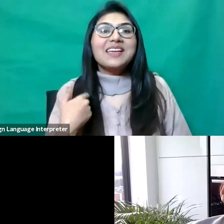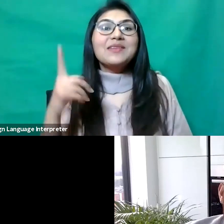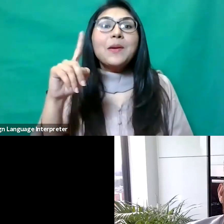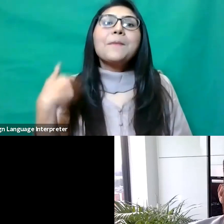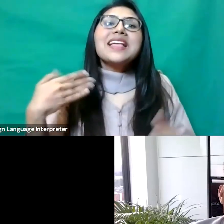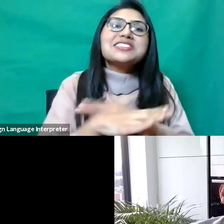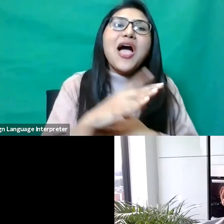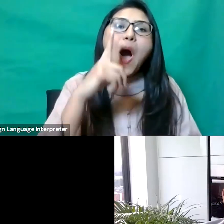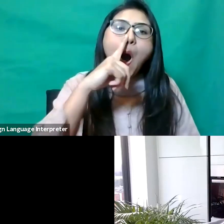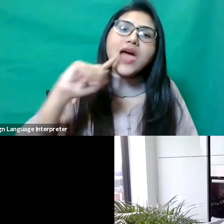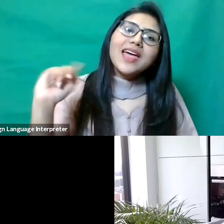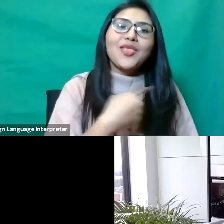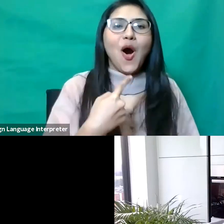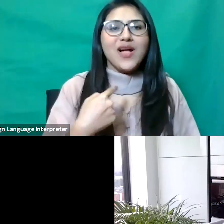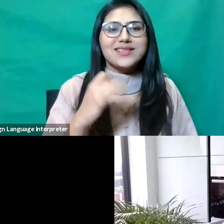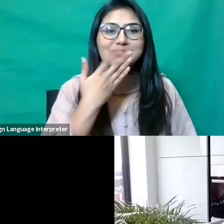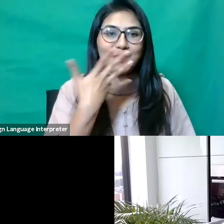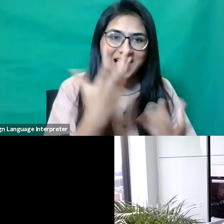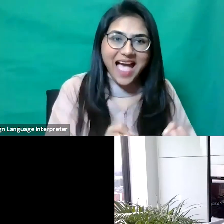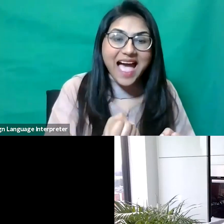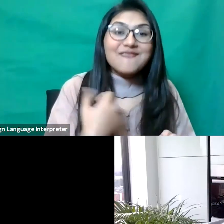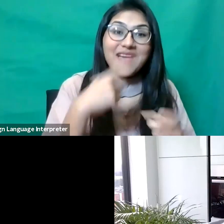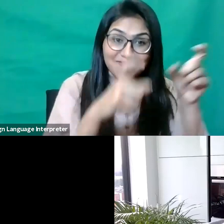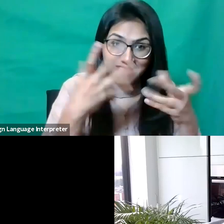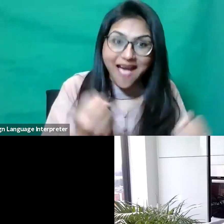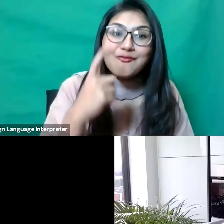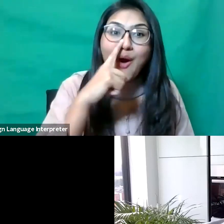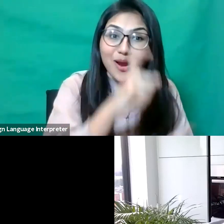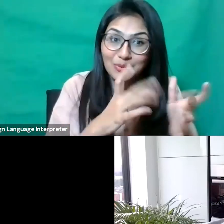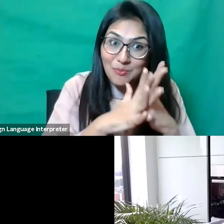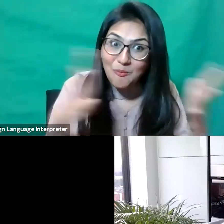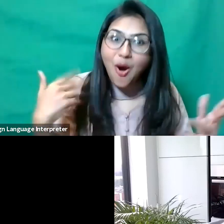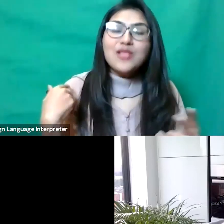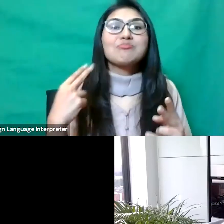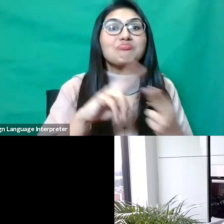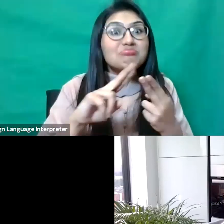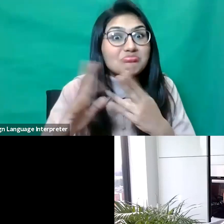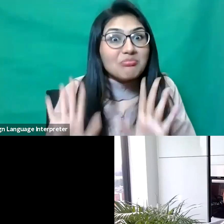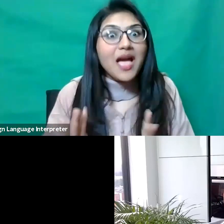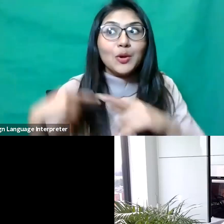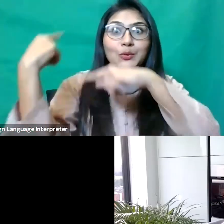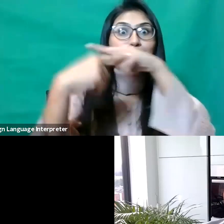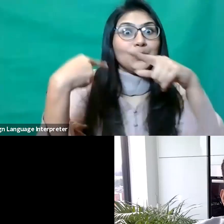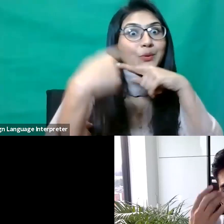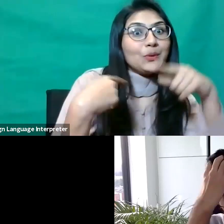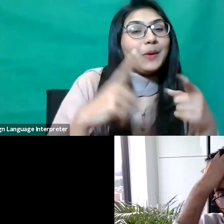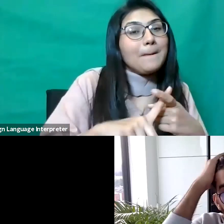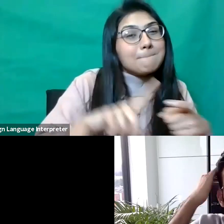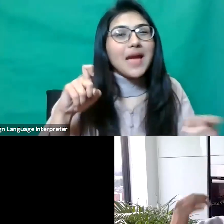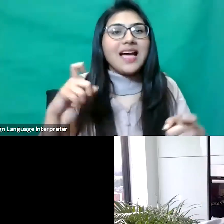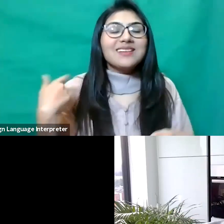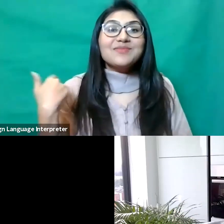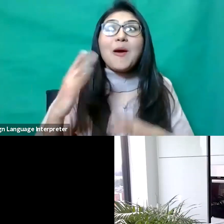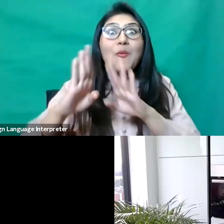girls' school. So I made a few friends at that time, and I've known them ever since. A lot of my closest friends are from